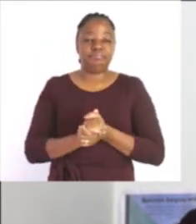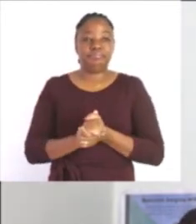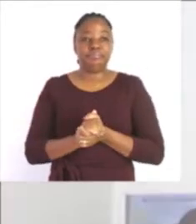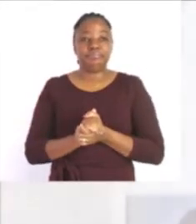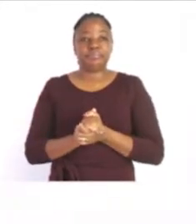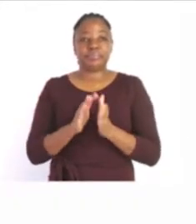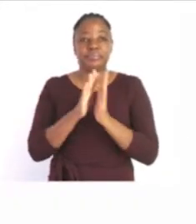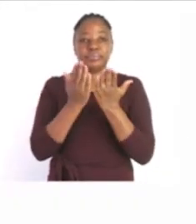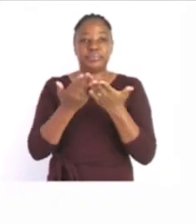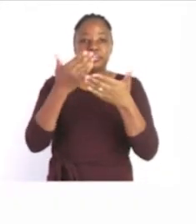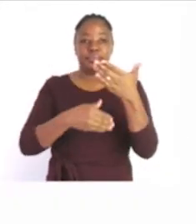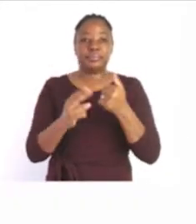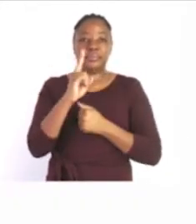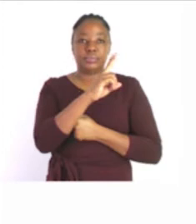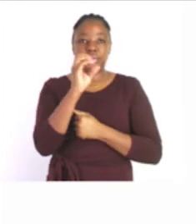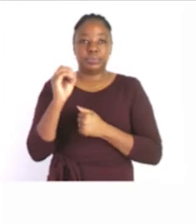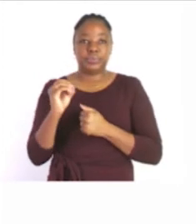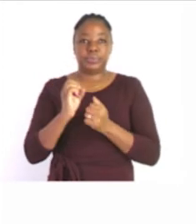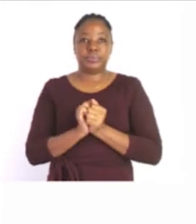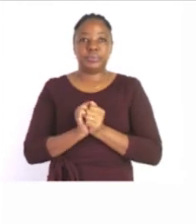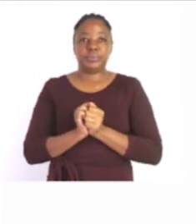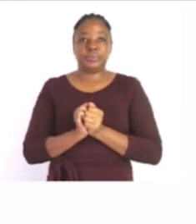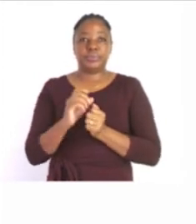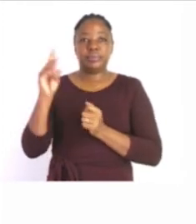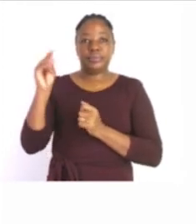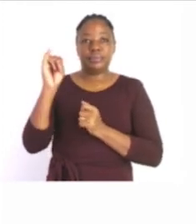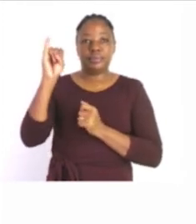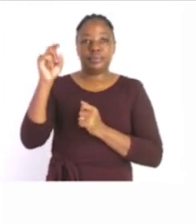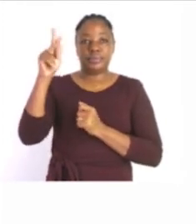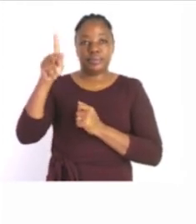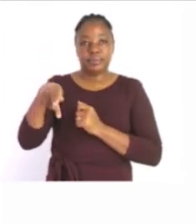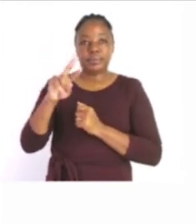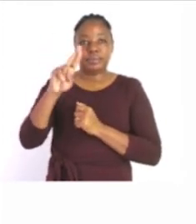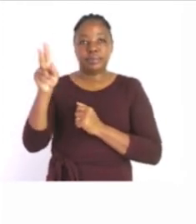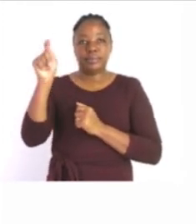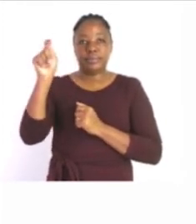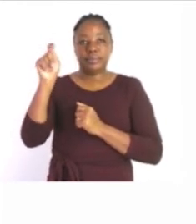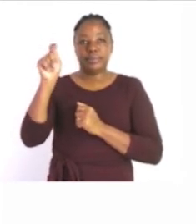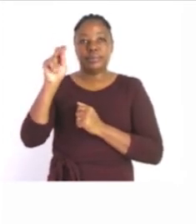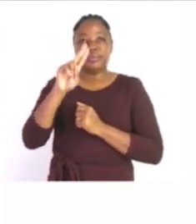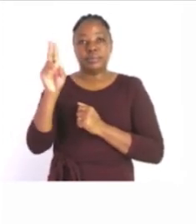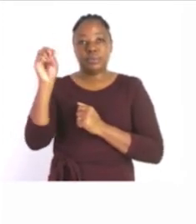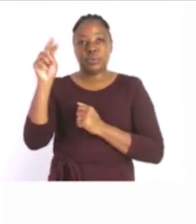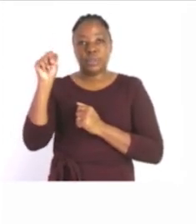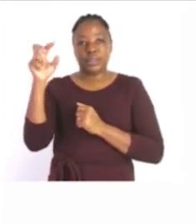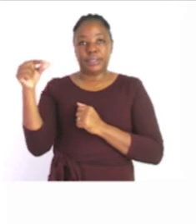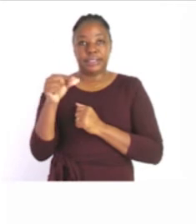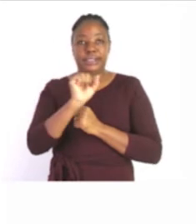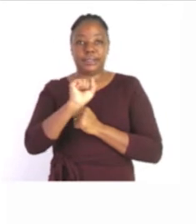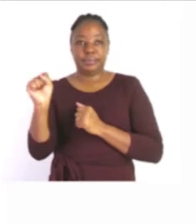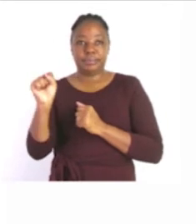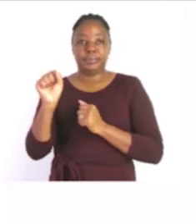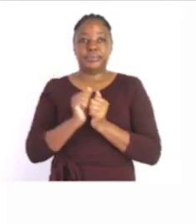20. On page 20, you can see that we have a sound. That sound